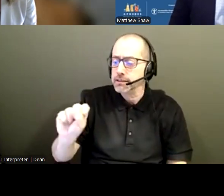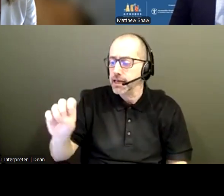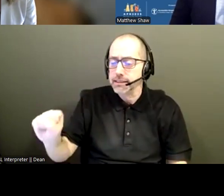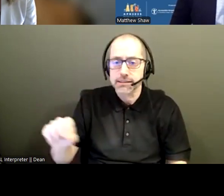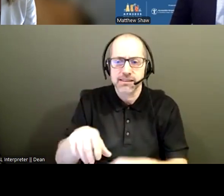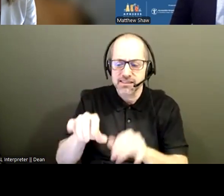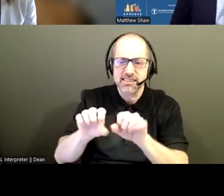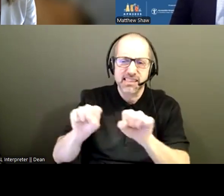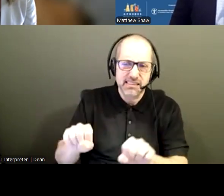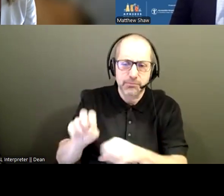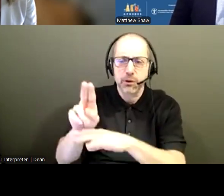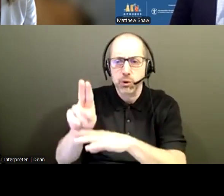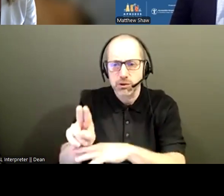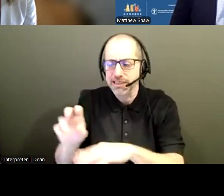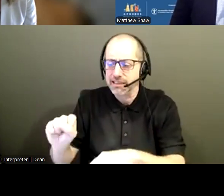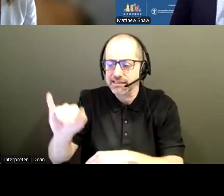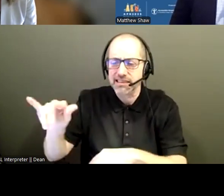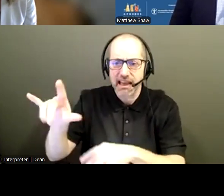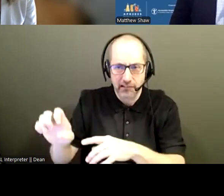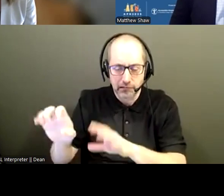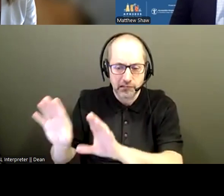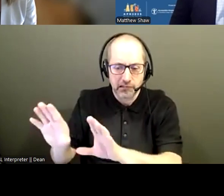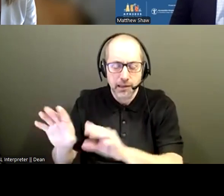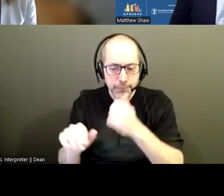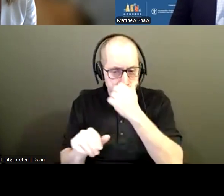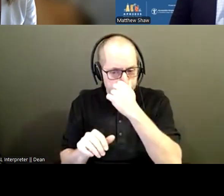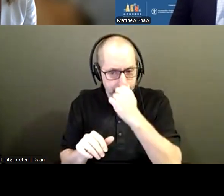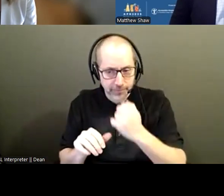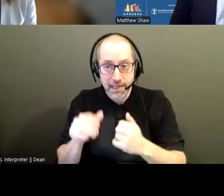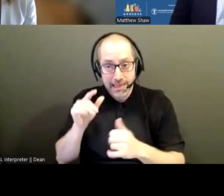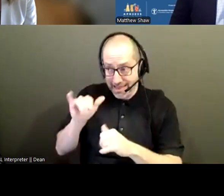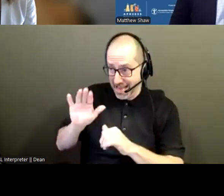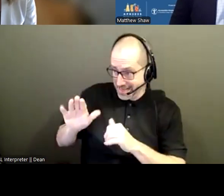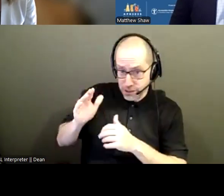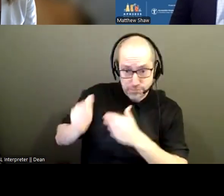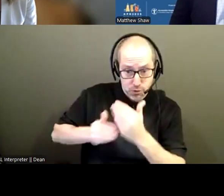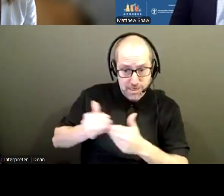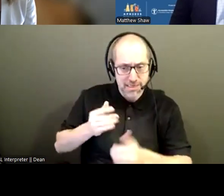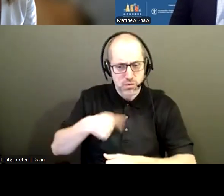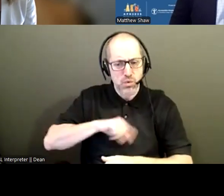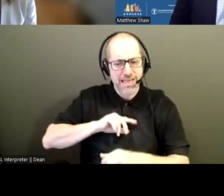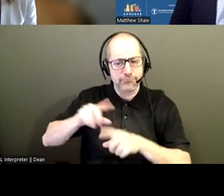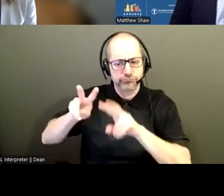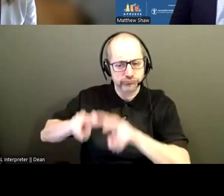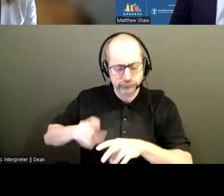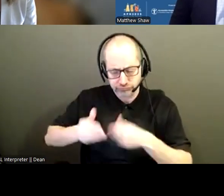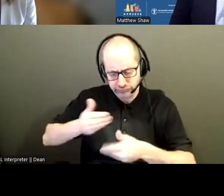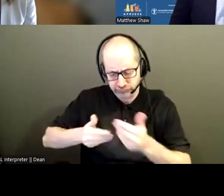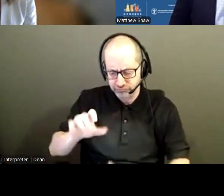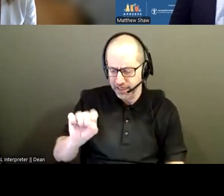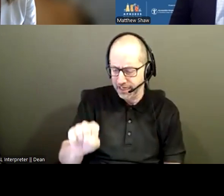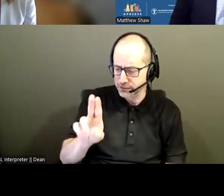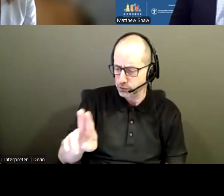usability. What we quickly found throughout that process was that this SUS